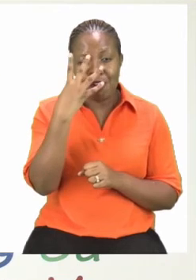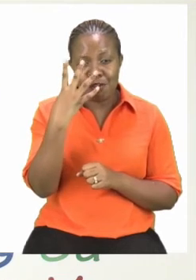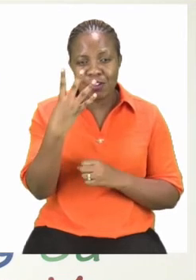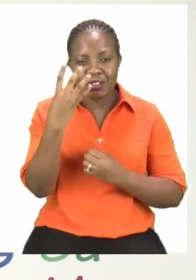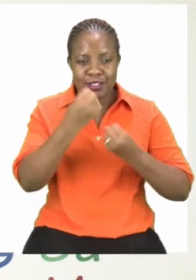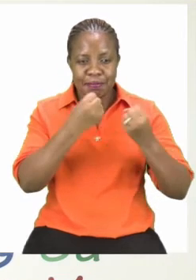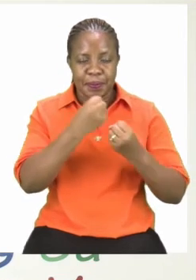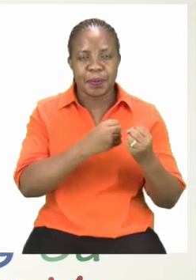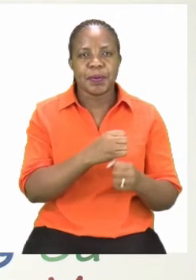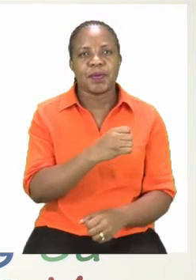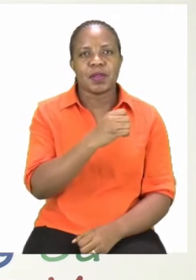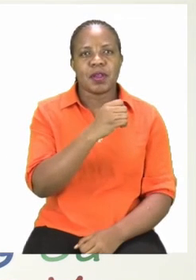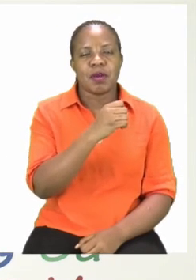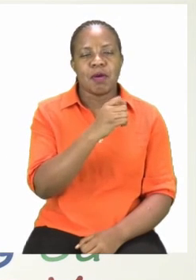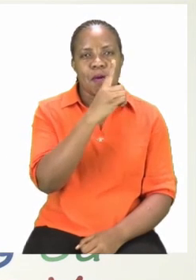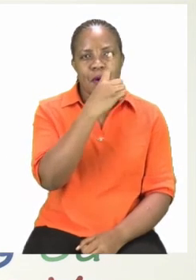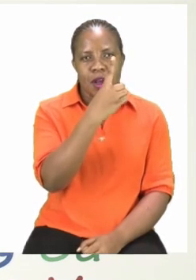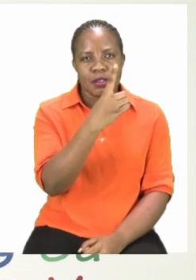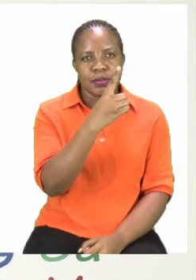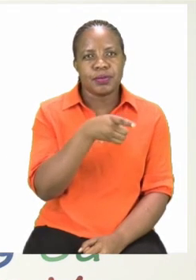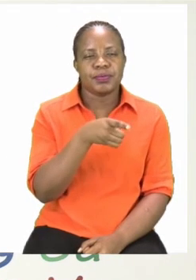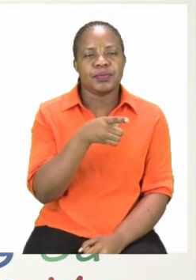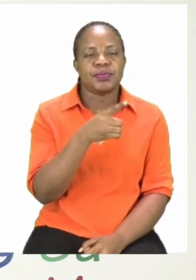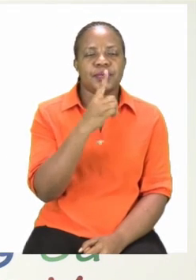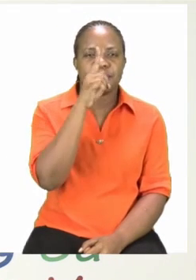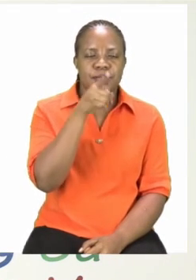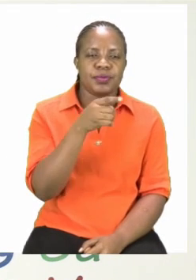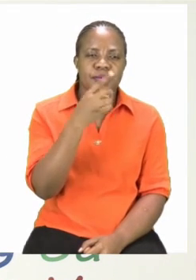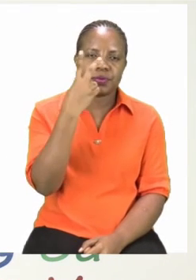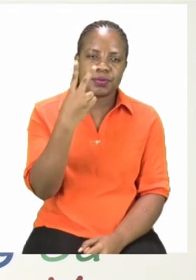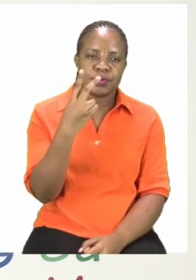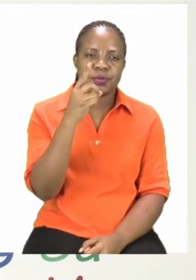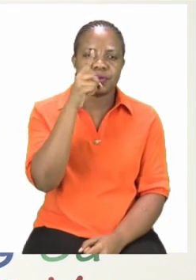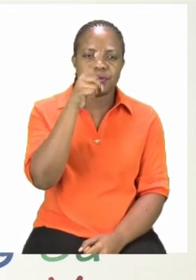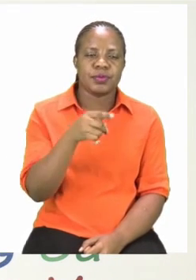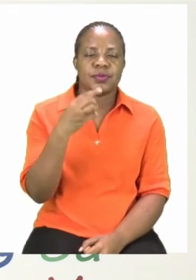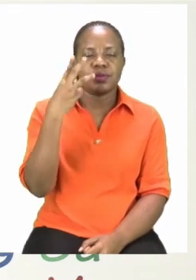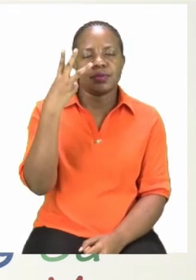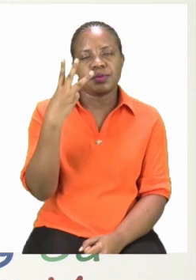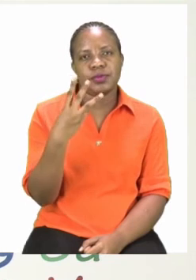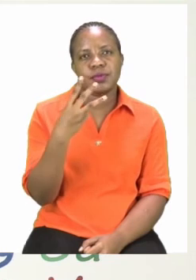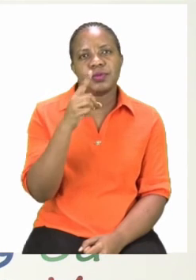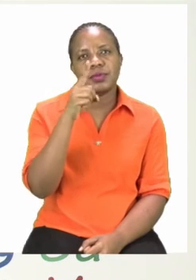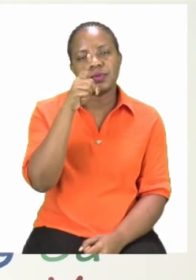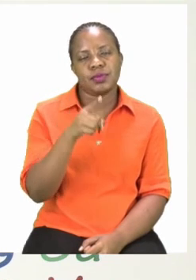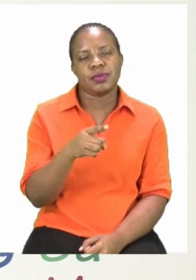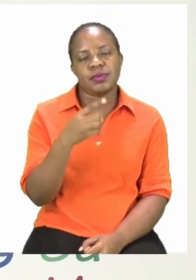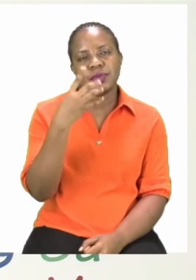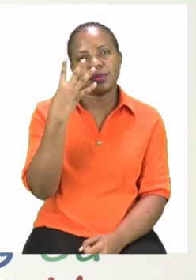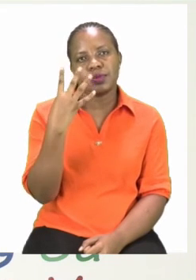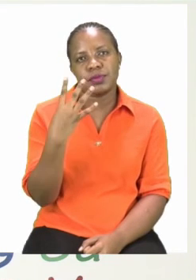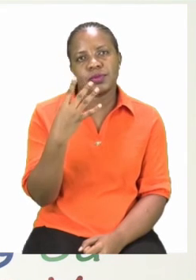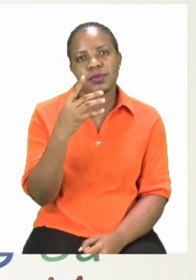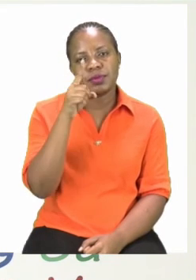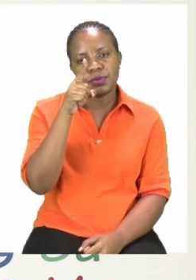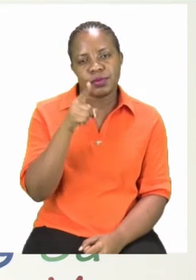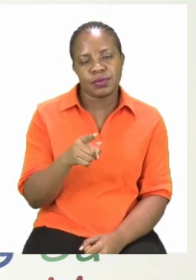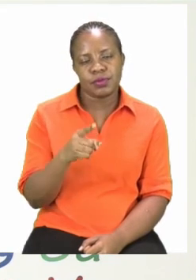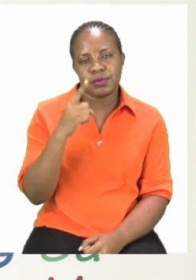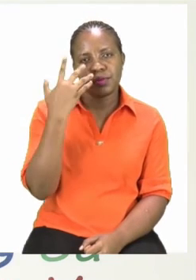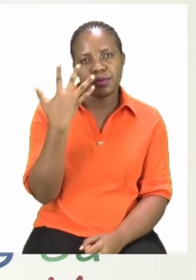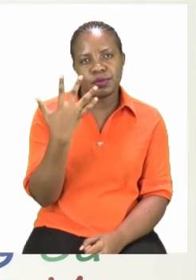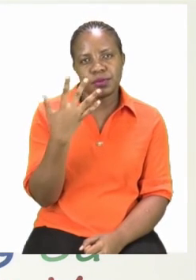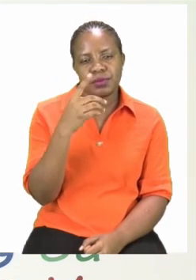go. 1, 2, 3, 4,